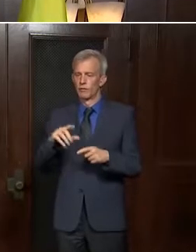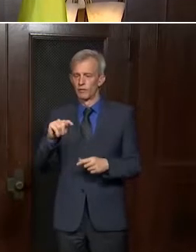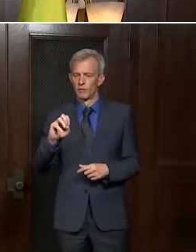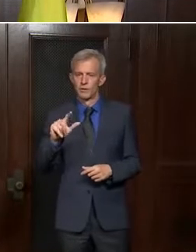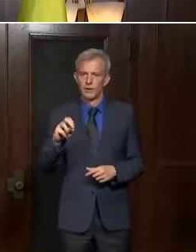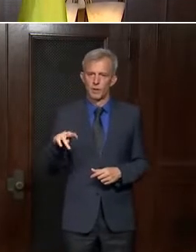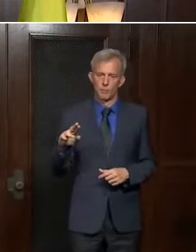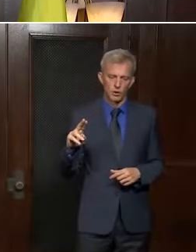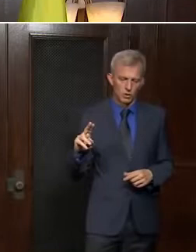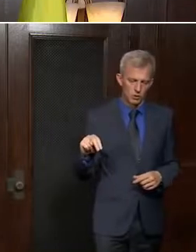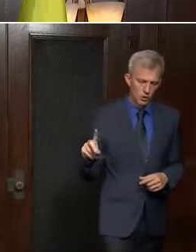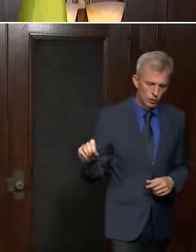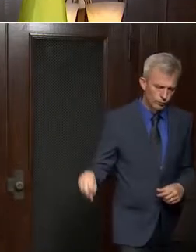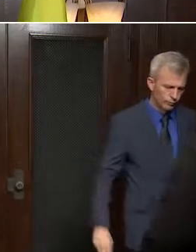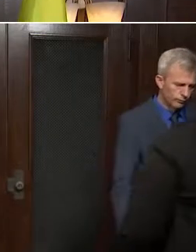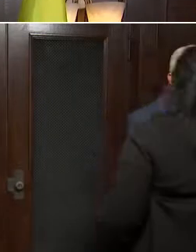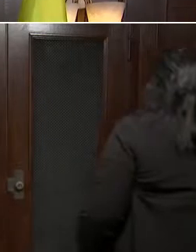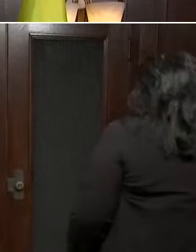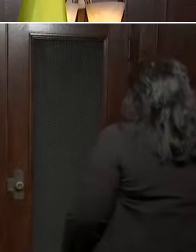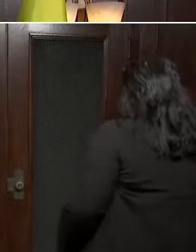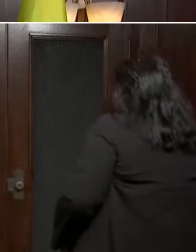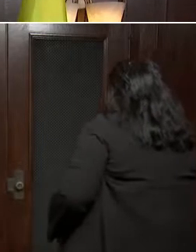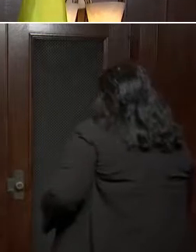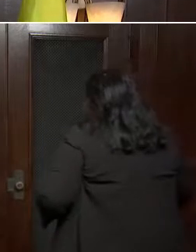52. Buenas tardes, Abel.